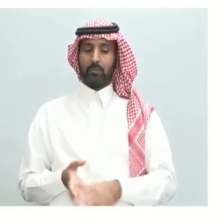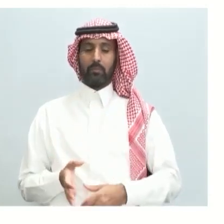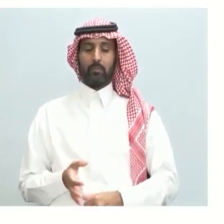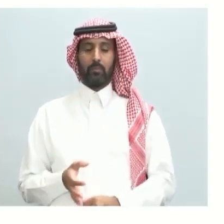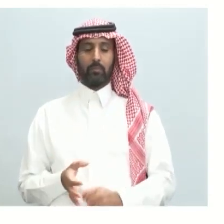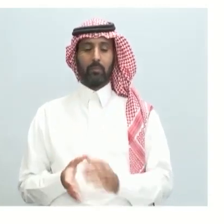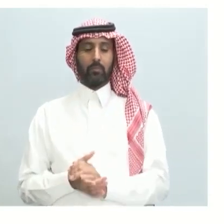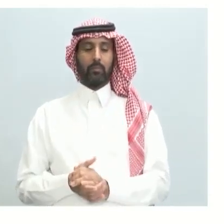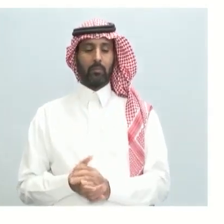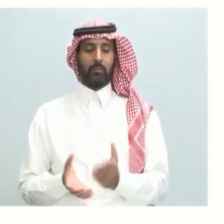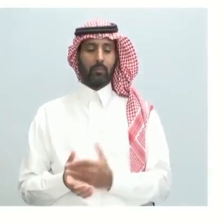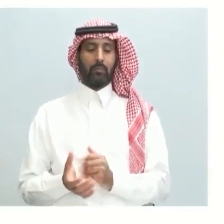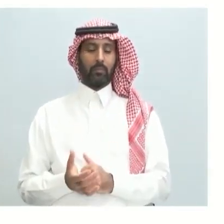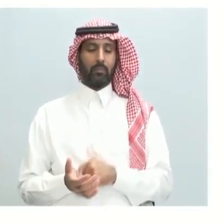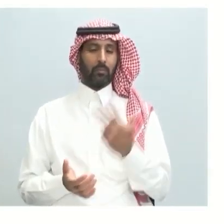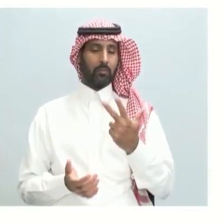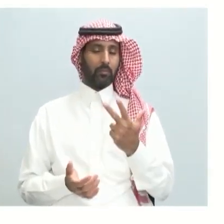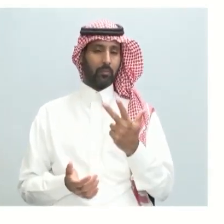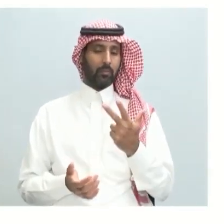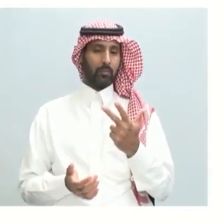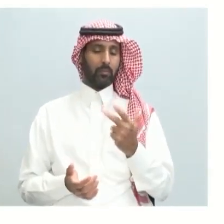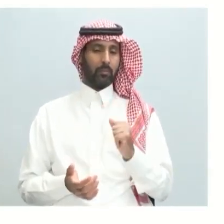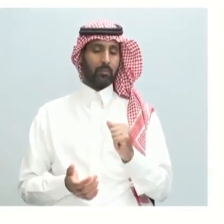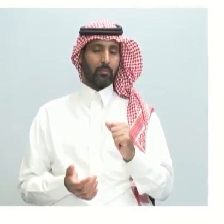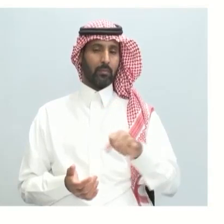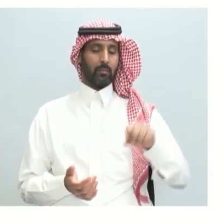C-O-M-F-O-R-T. The last one, number eight,